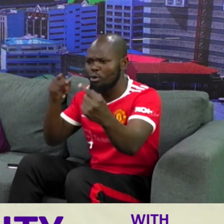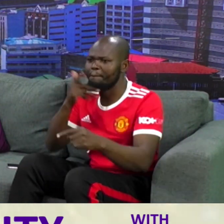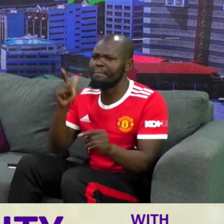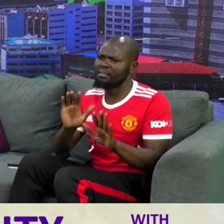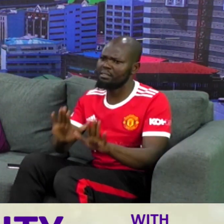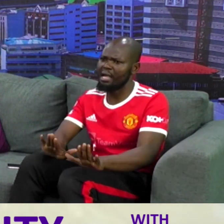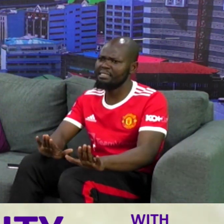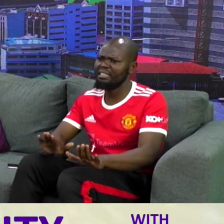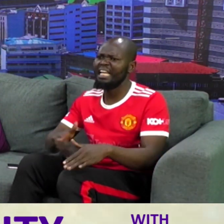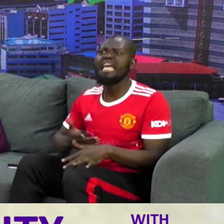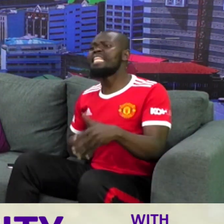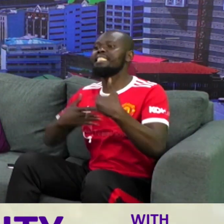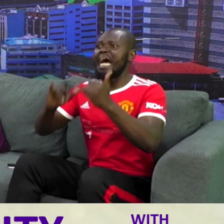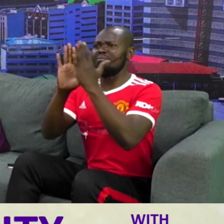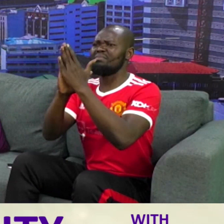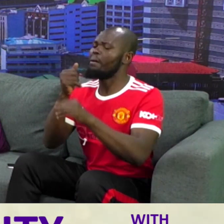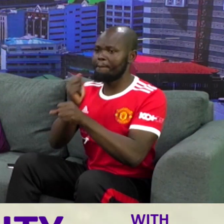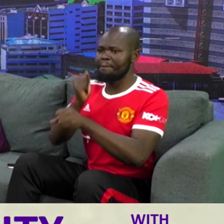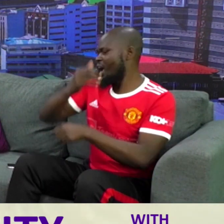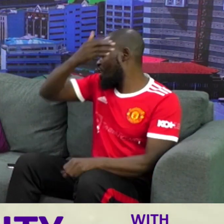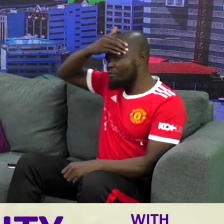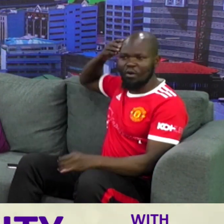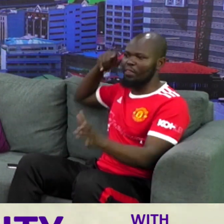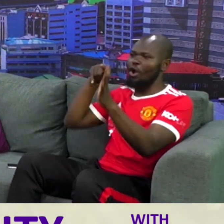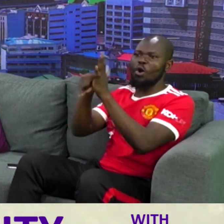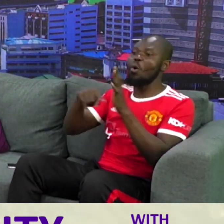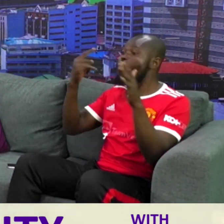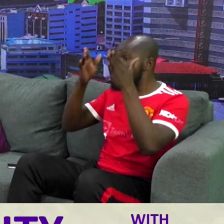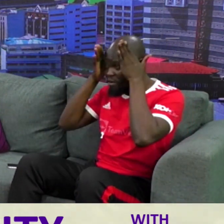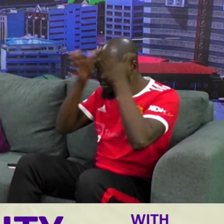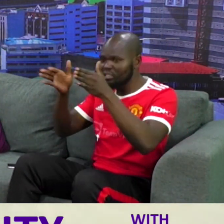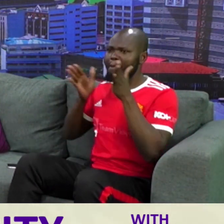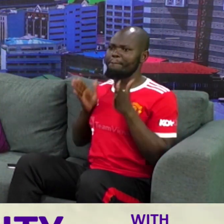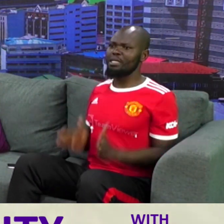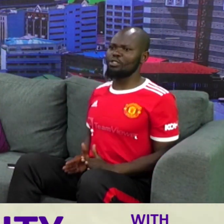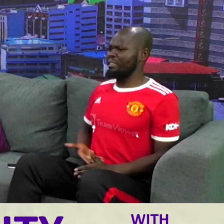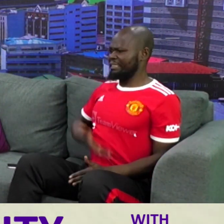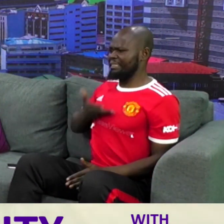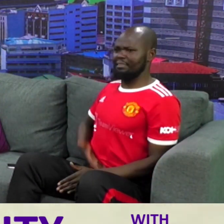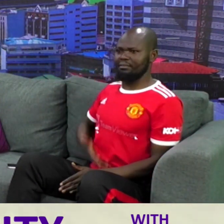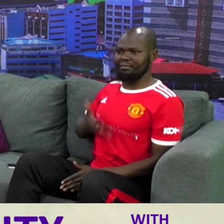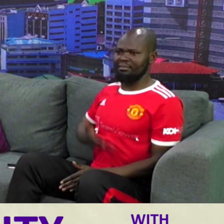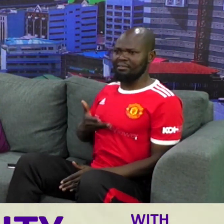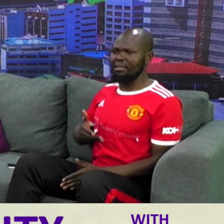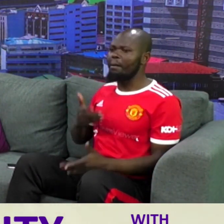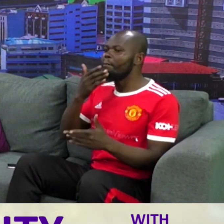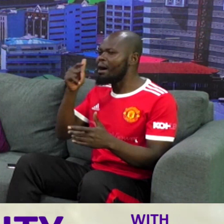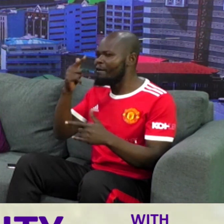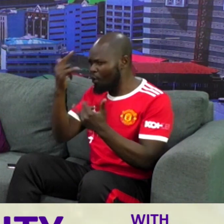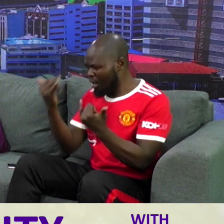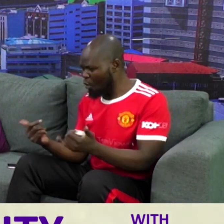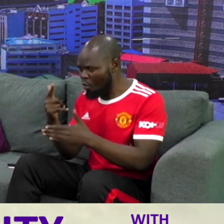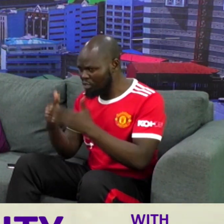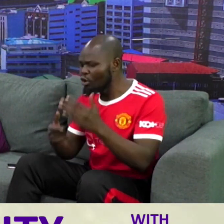from that game. Right. And I think they need to really play without really getting